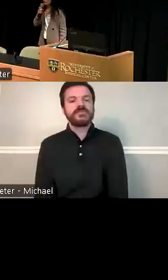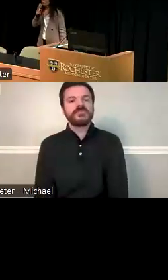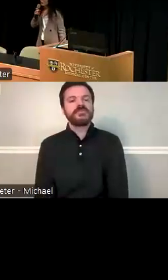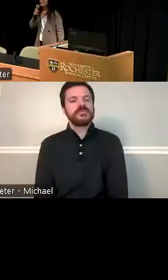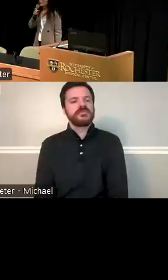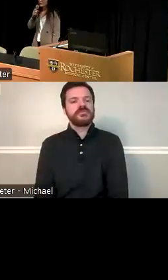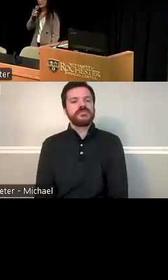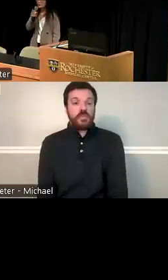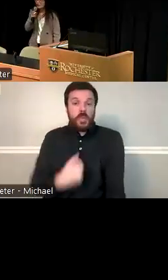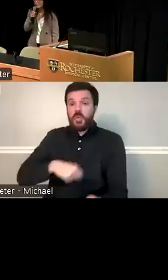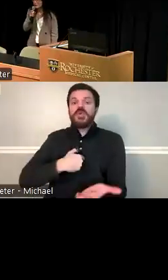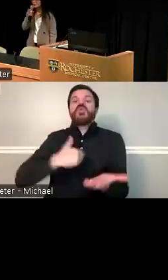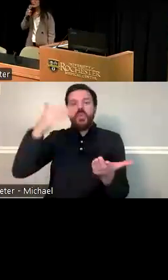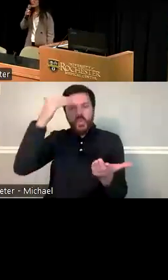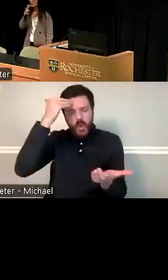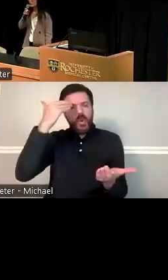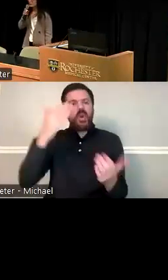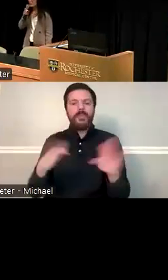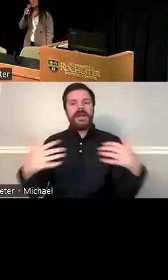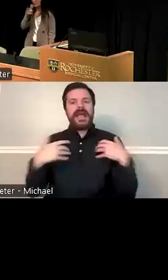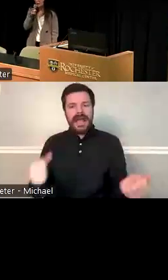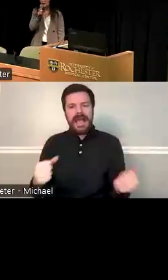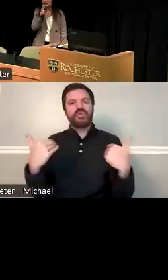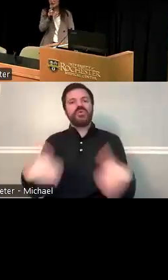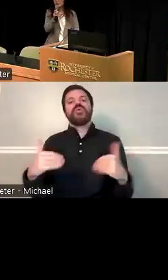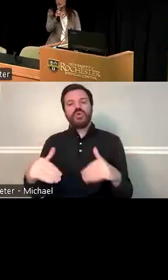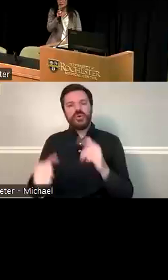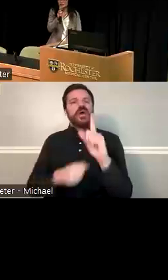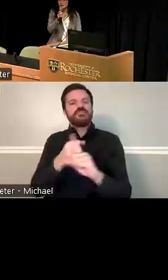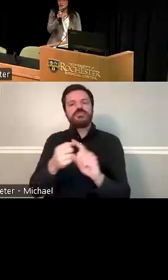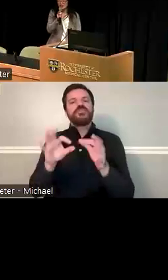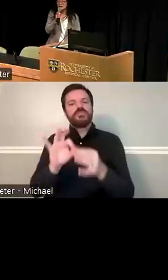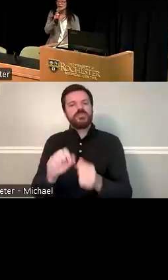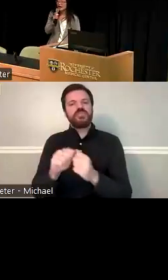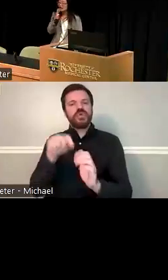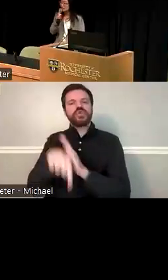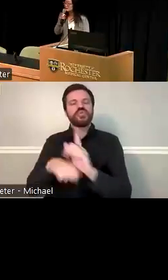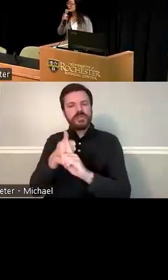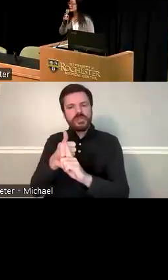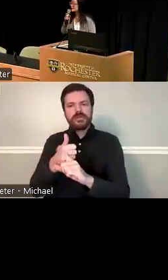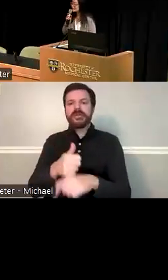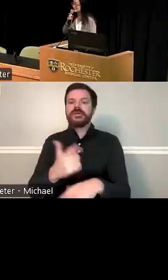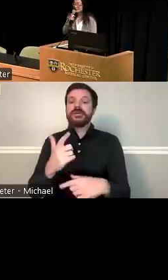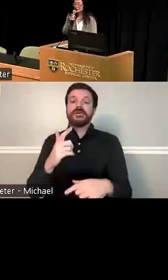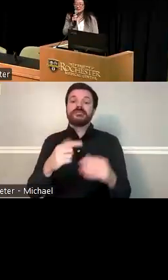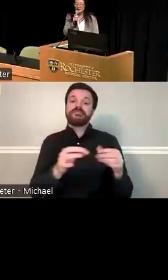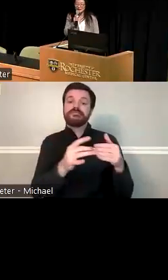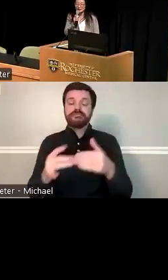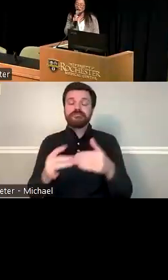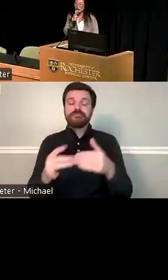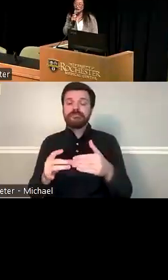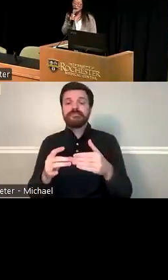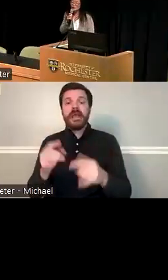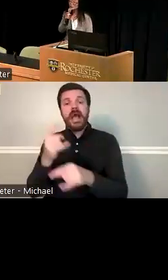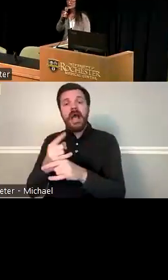are aware of the public health burden of suicide and its related death, like alcohol-related liver disease and